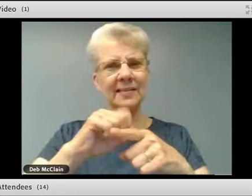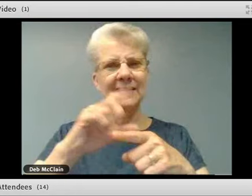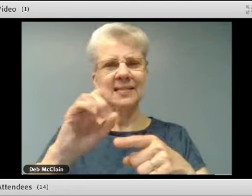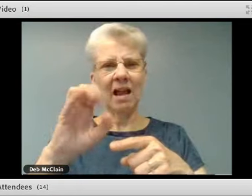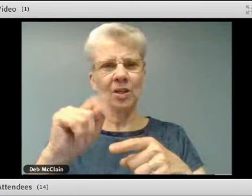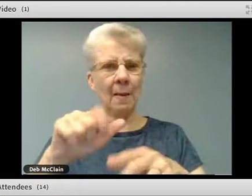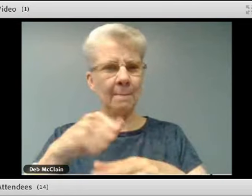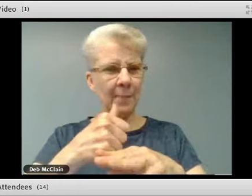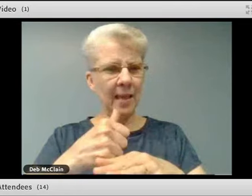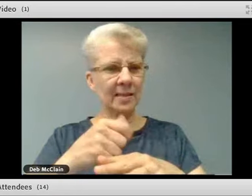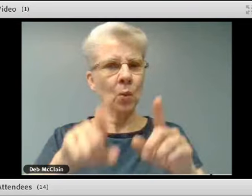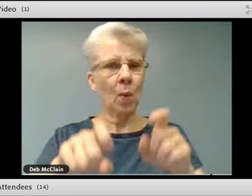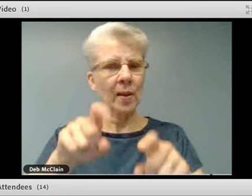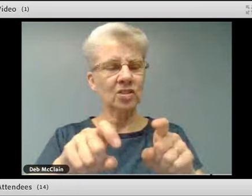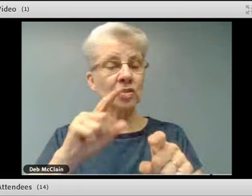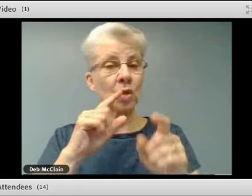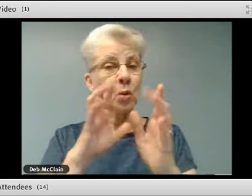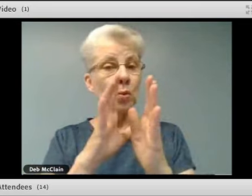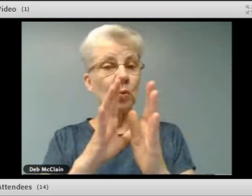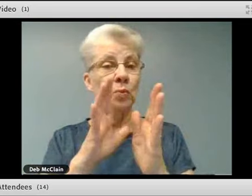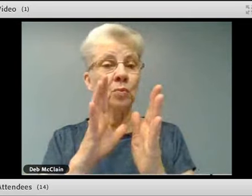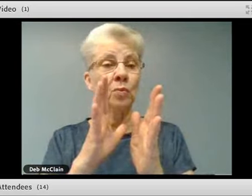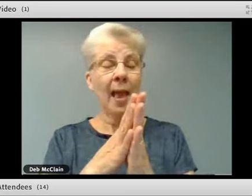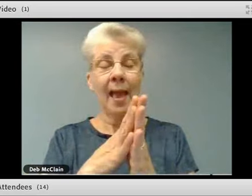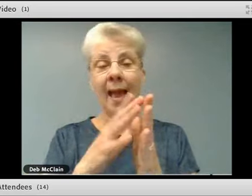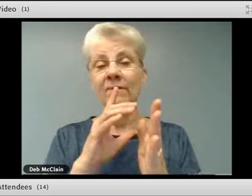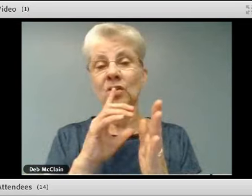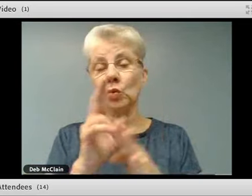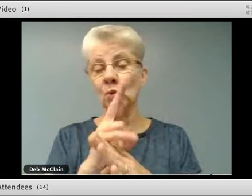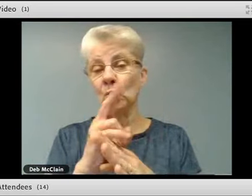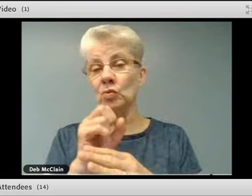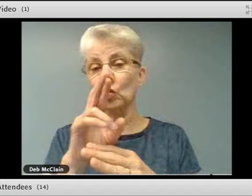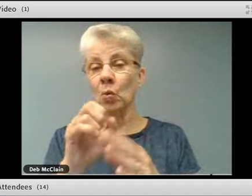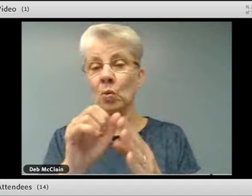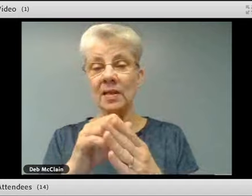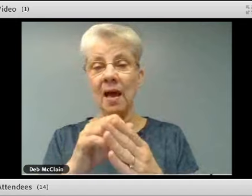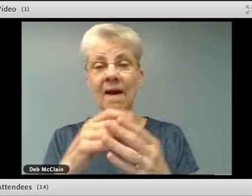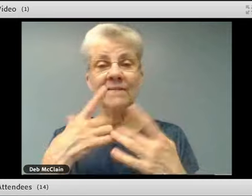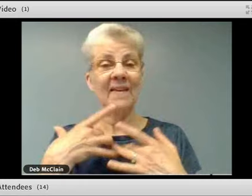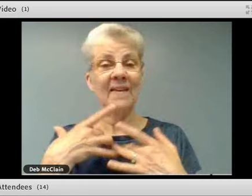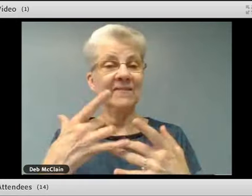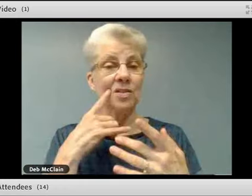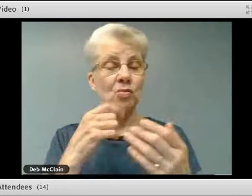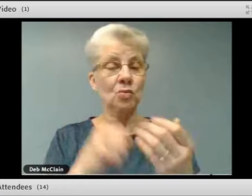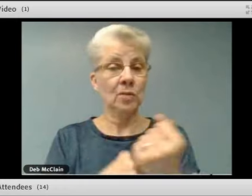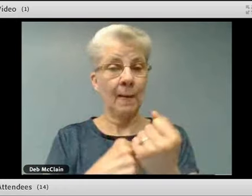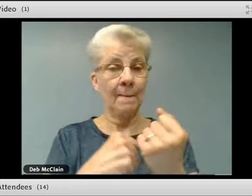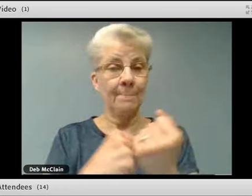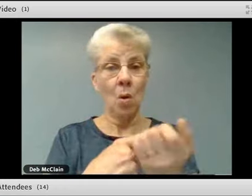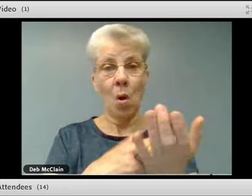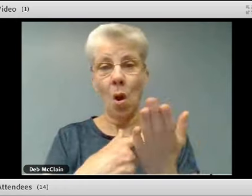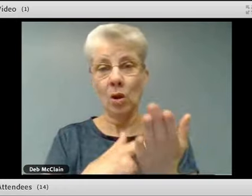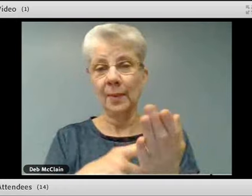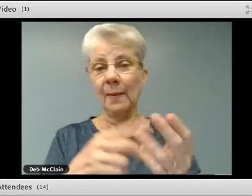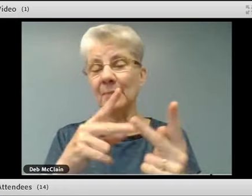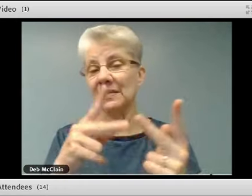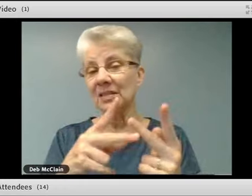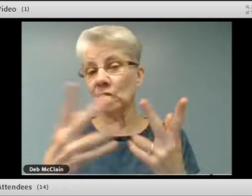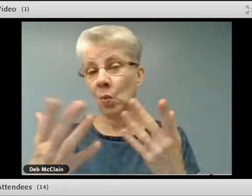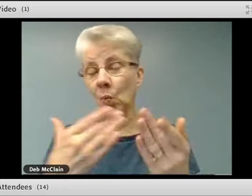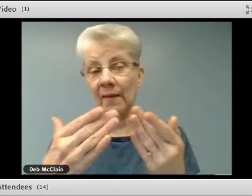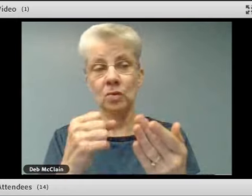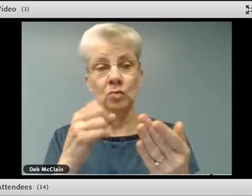you ask students to use the source evidence to support an argument or position. So you can pull sources